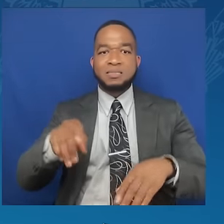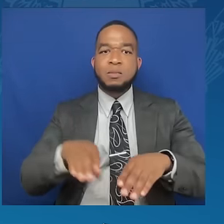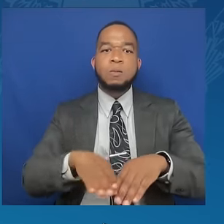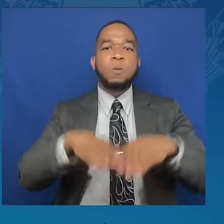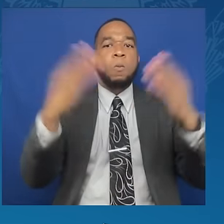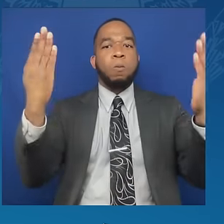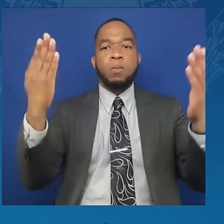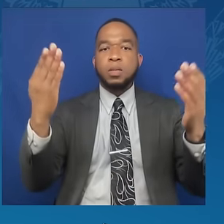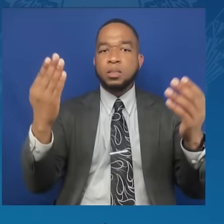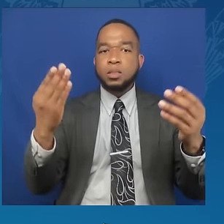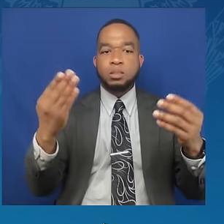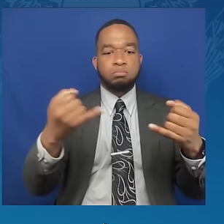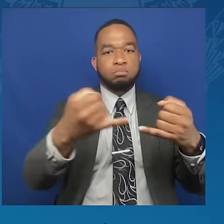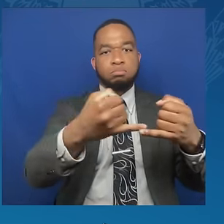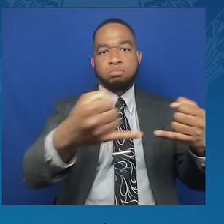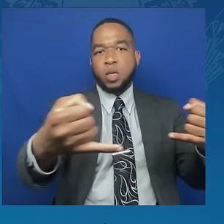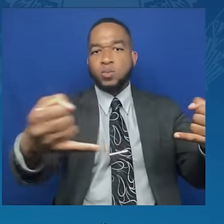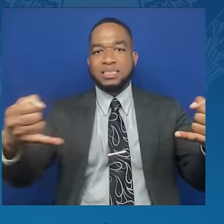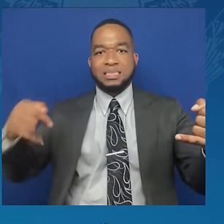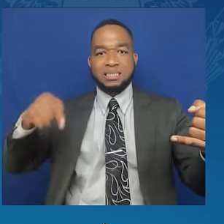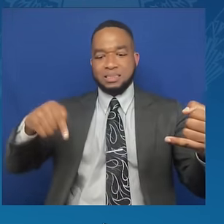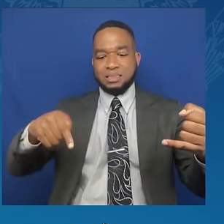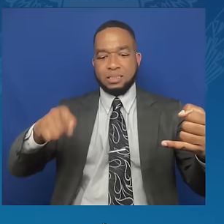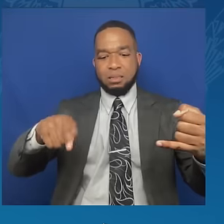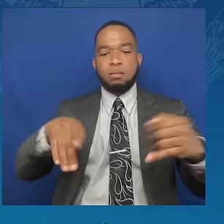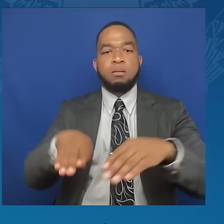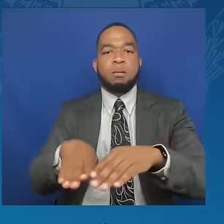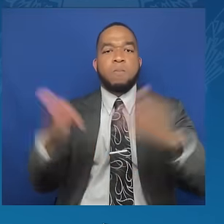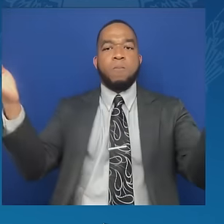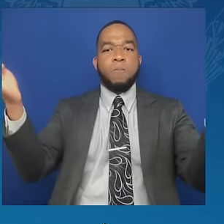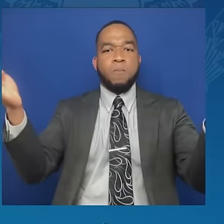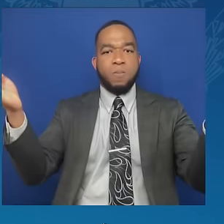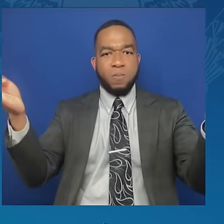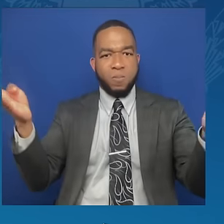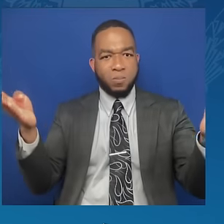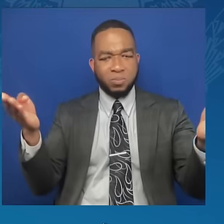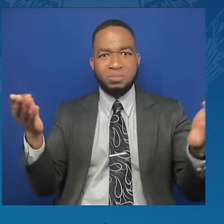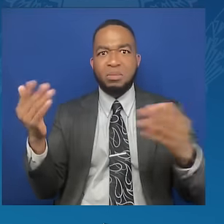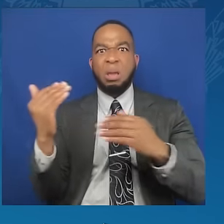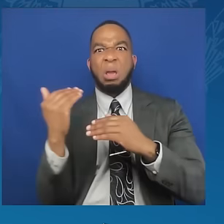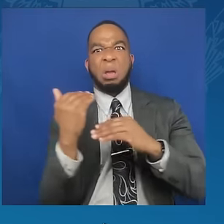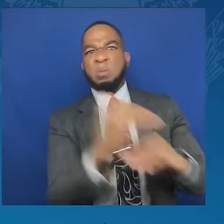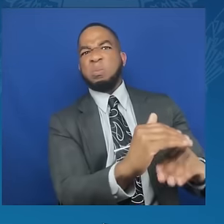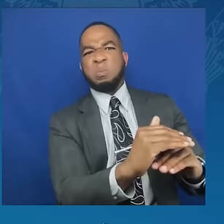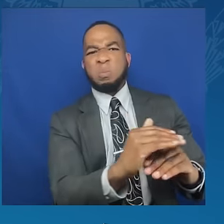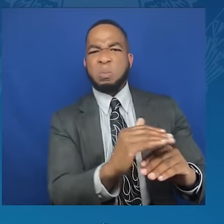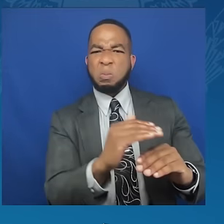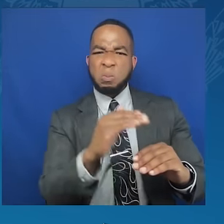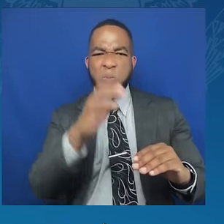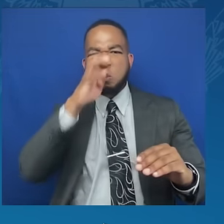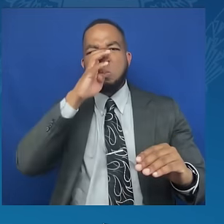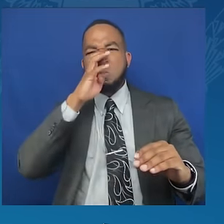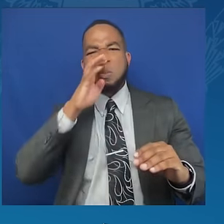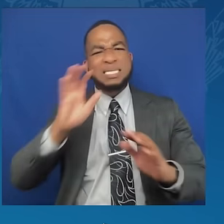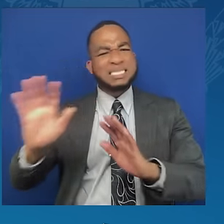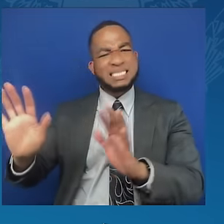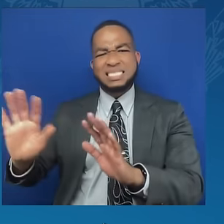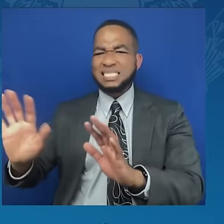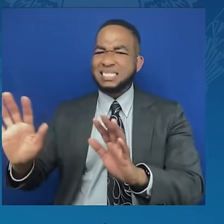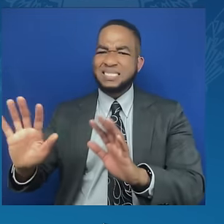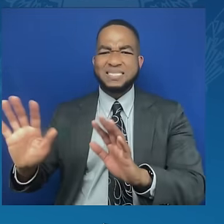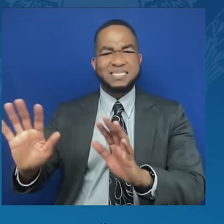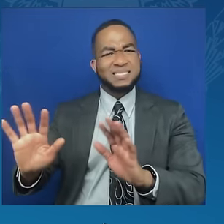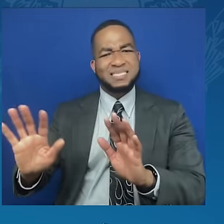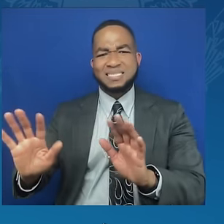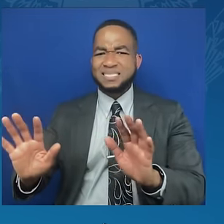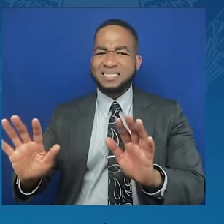any unnecessary restrictions on the delivery of aid. They must ensure humanitarian personnel, sites,